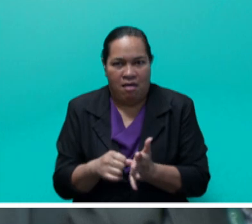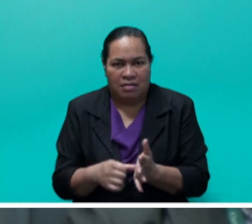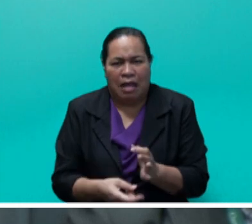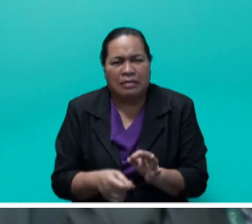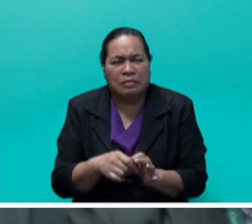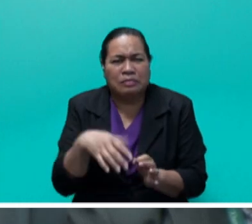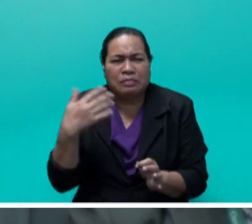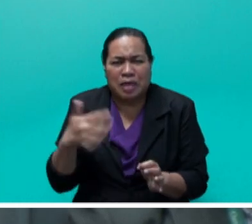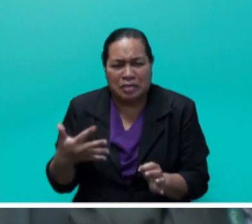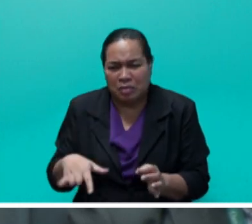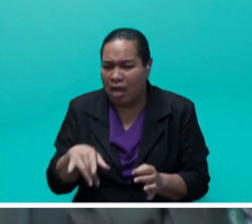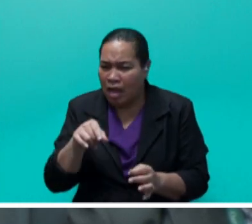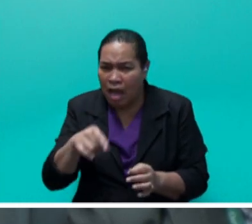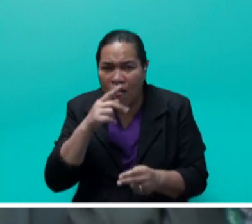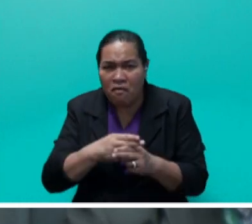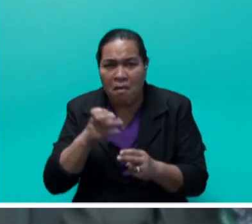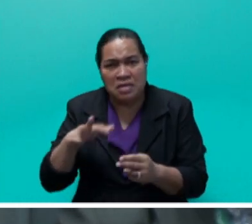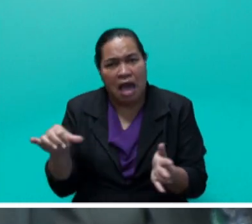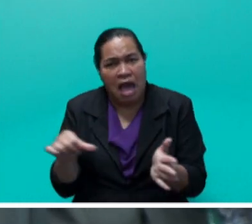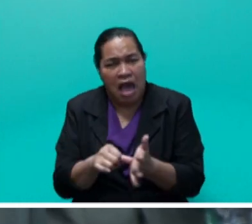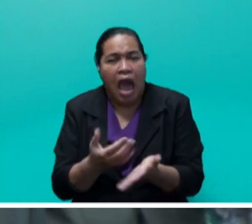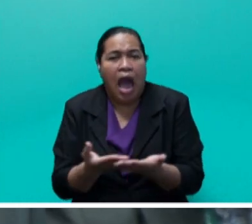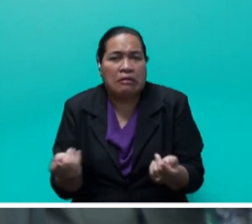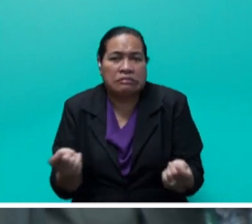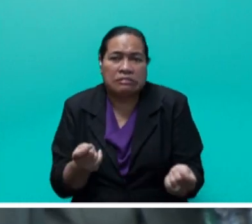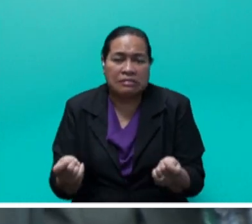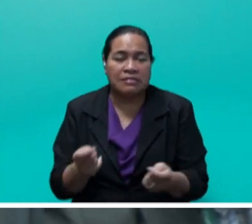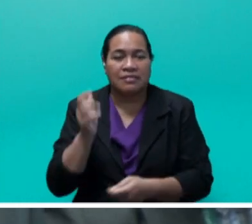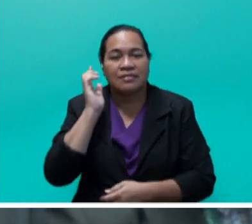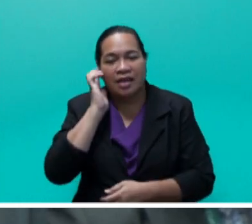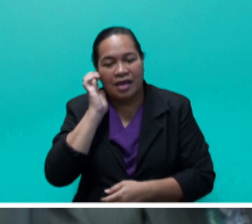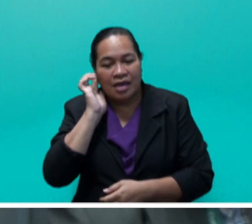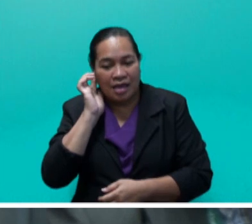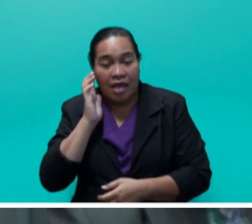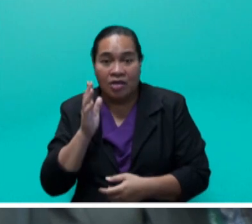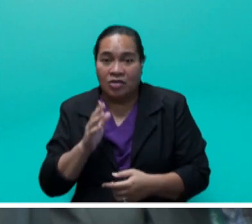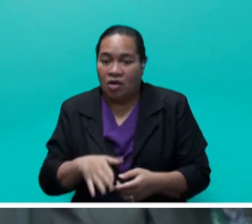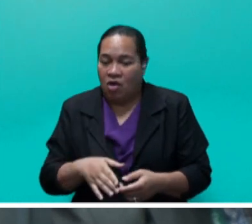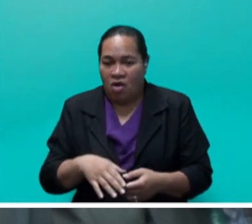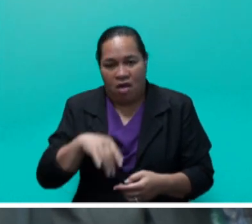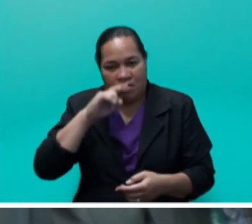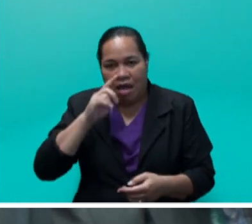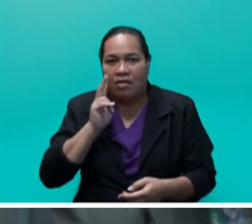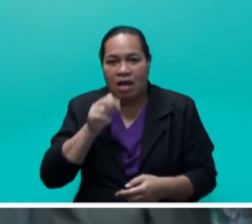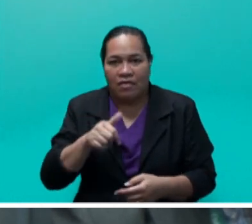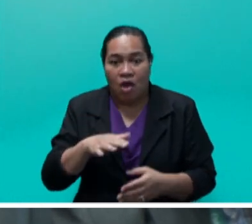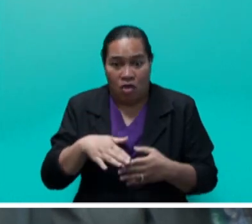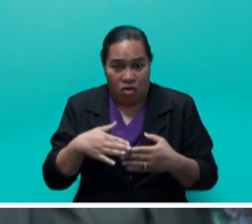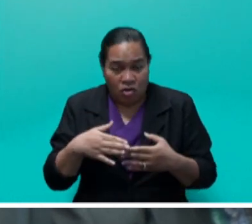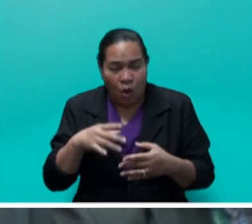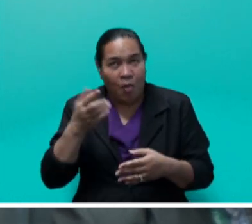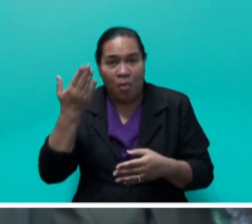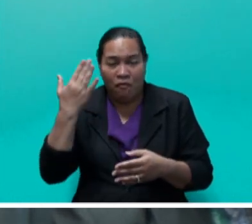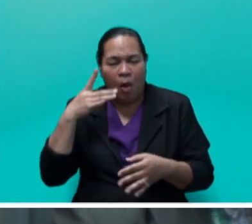of pond management and production. Ideally, Mr. Speaker, sir, it is more viable to divert